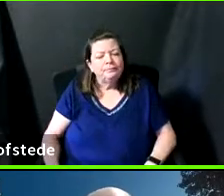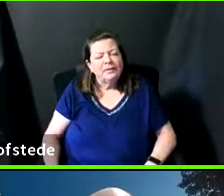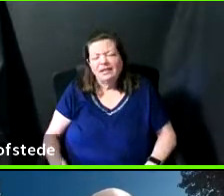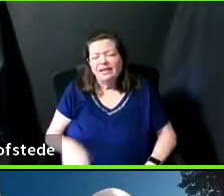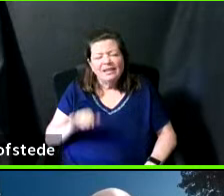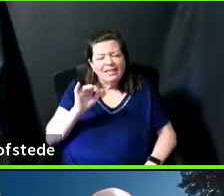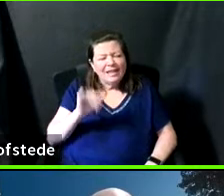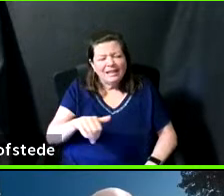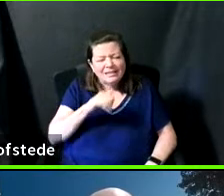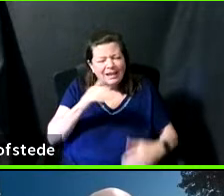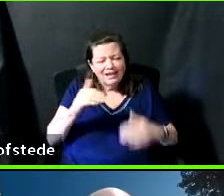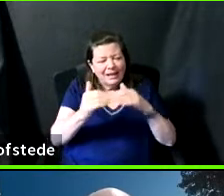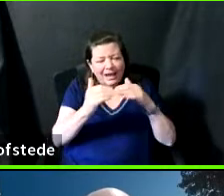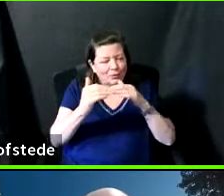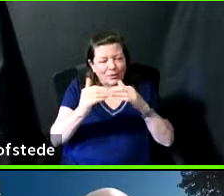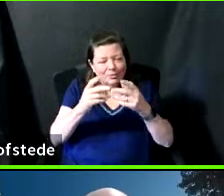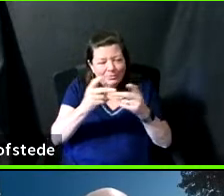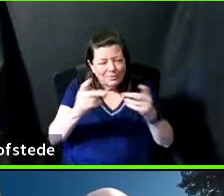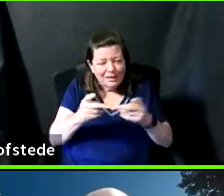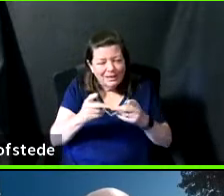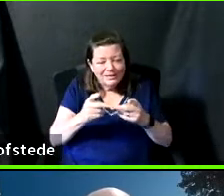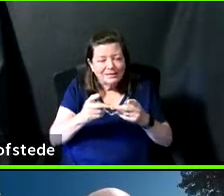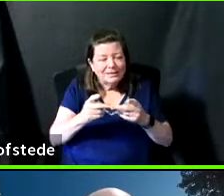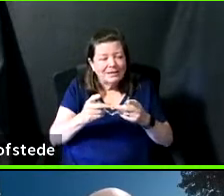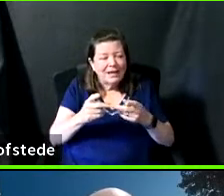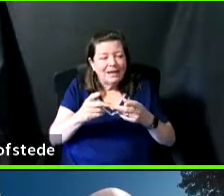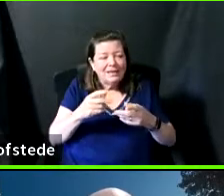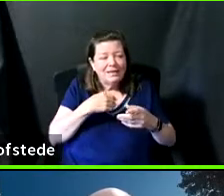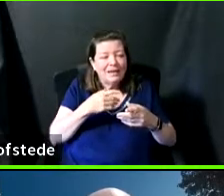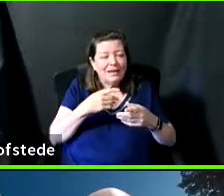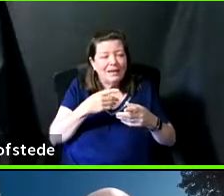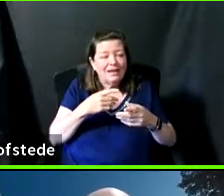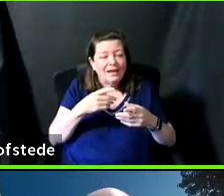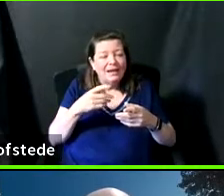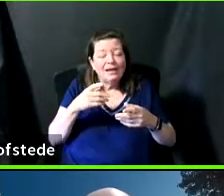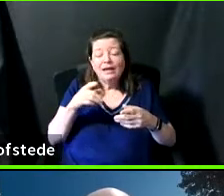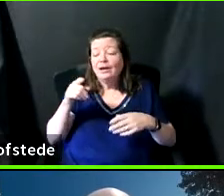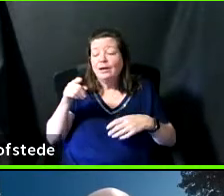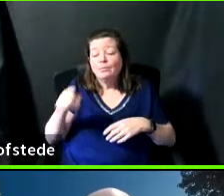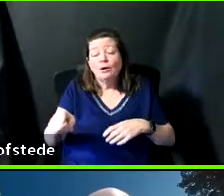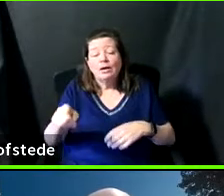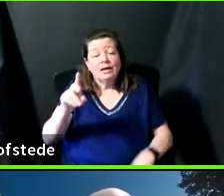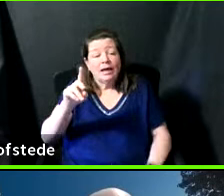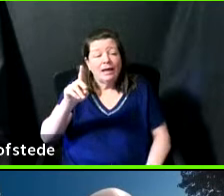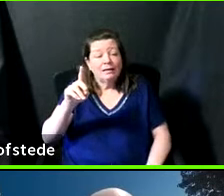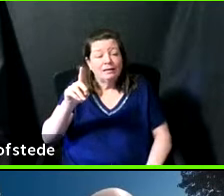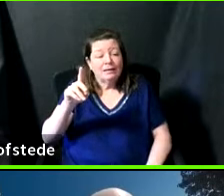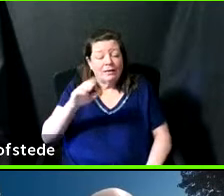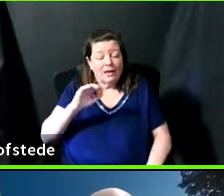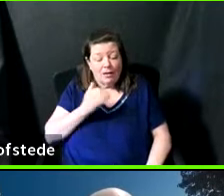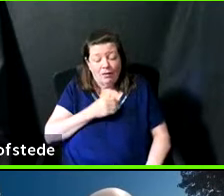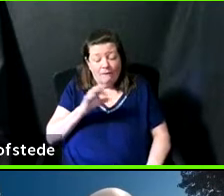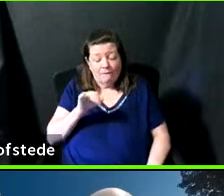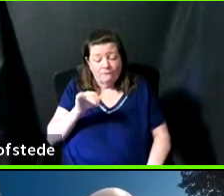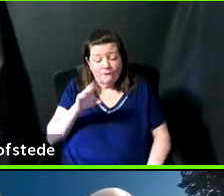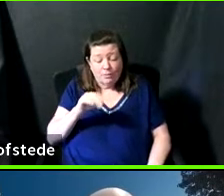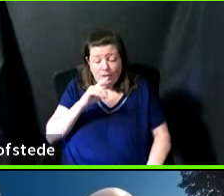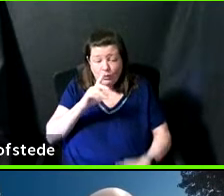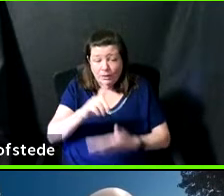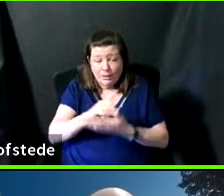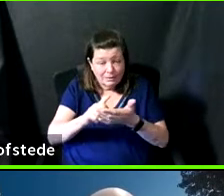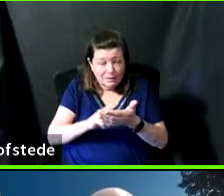isn't an equitable place. And they pointed to Director Park, a park that our firm had designed, and we're really, really proud of